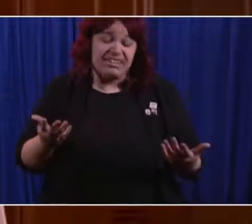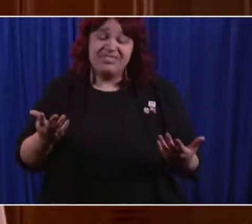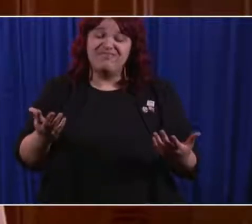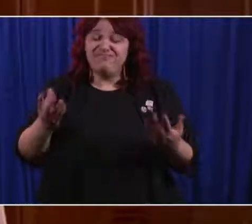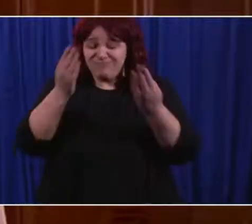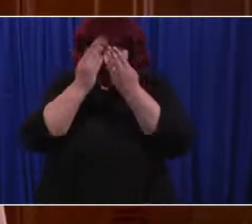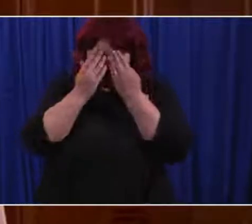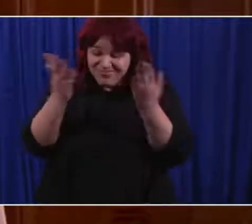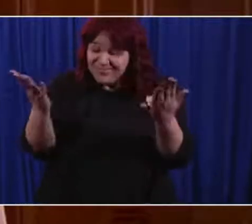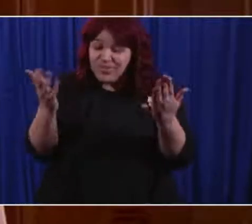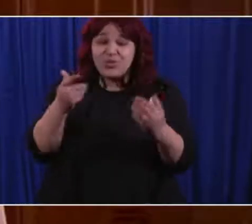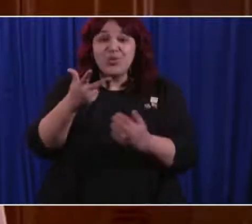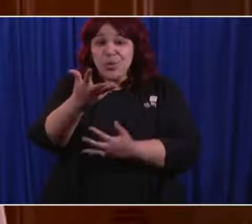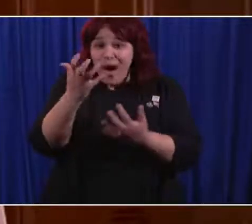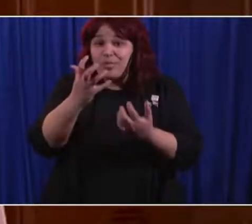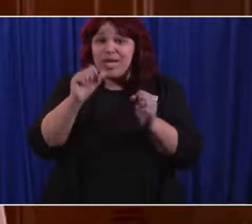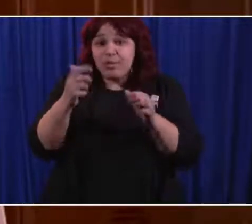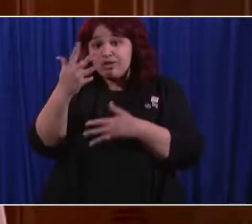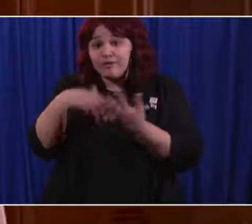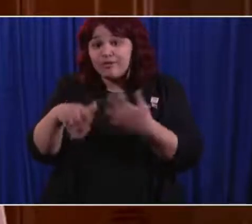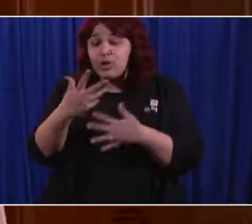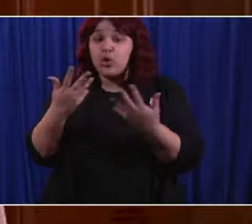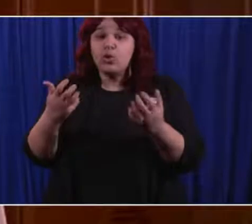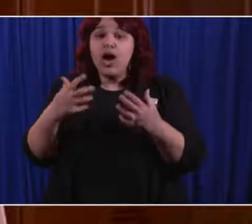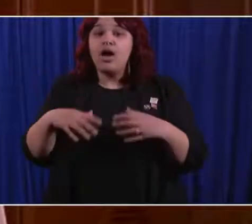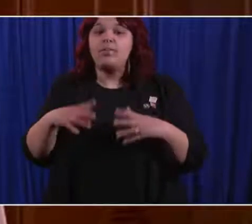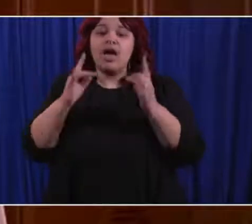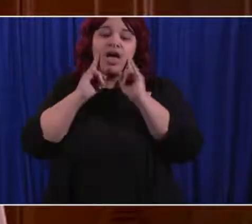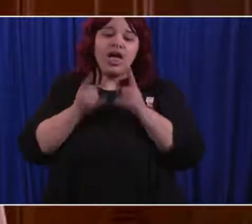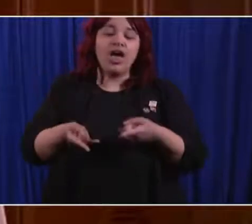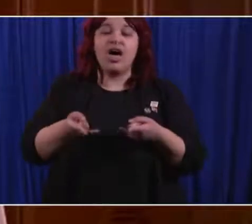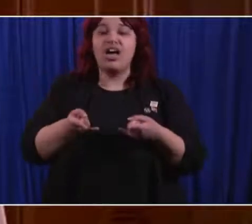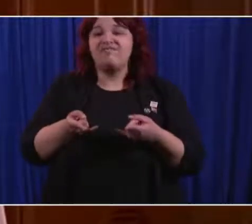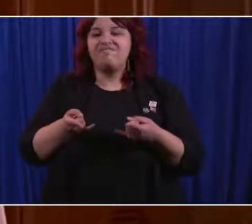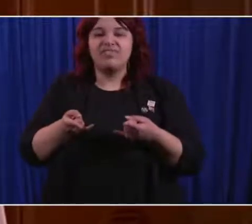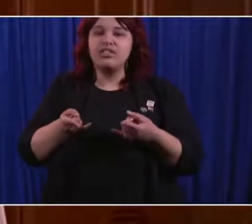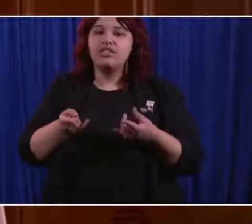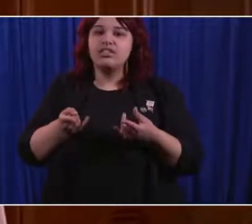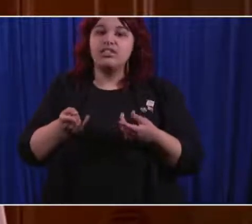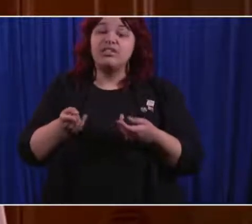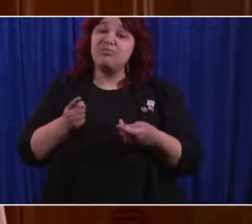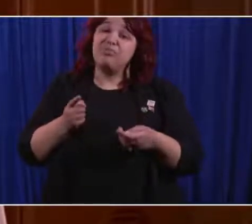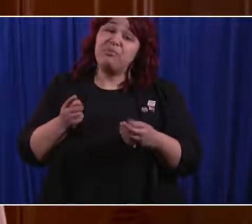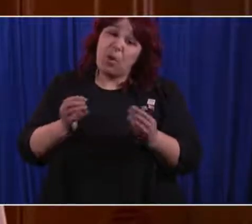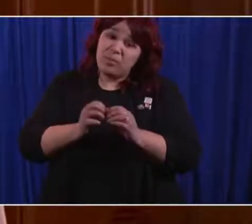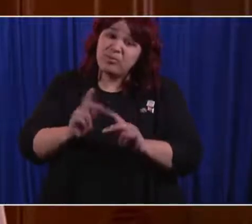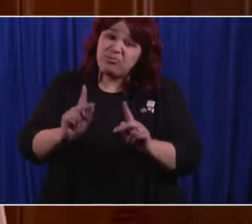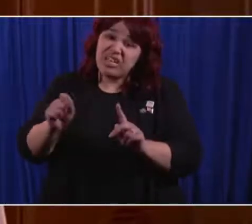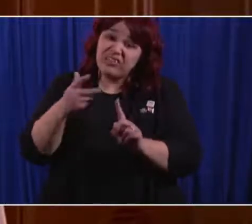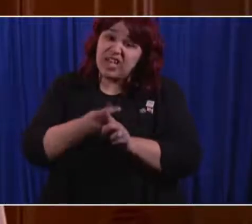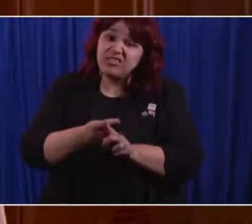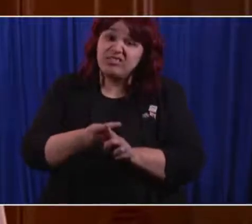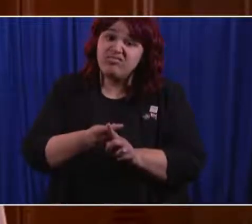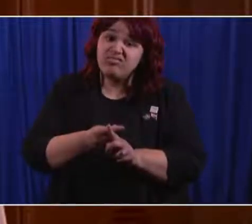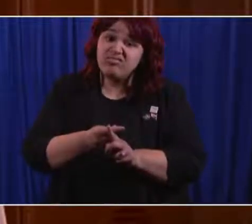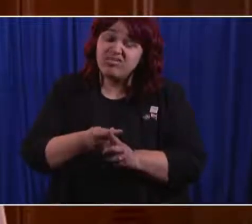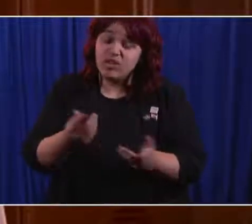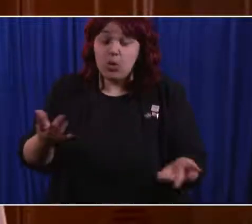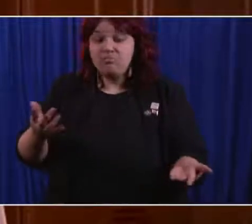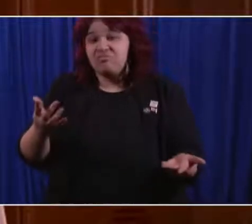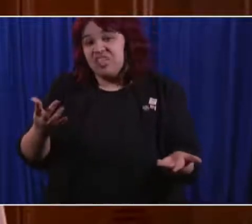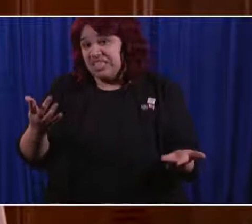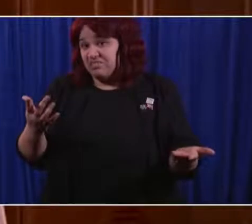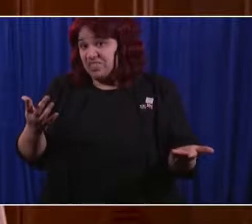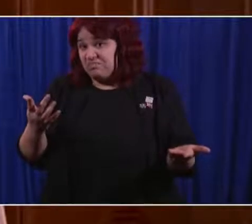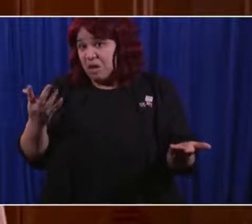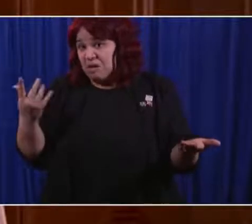way we get back to normal is get the vaccination. Even if you think in your, next week you're 20 and you